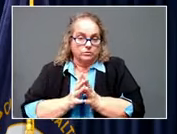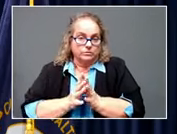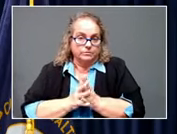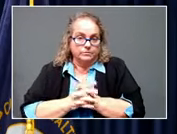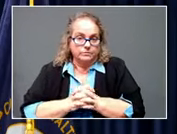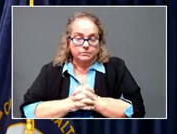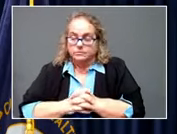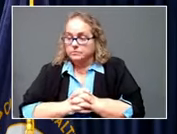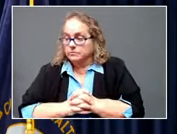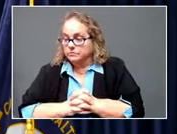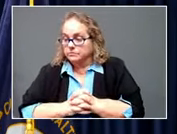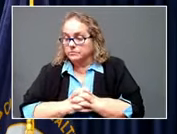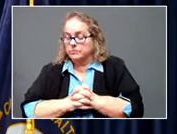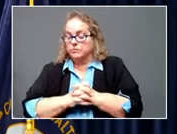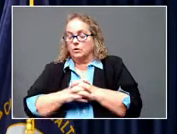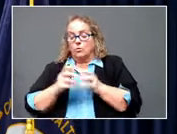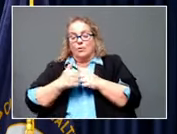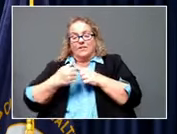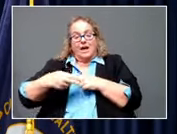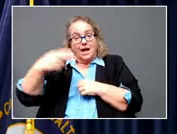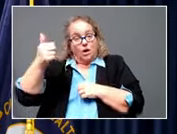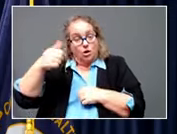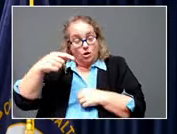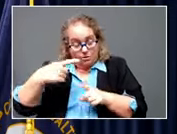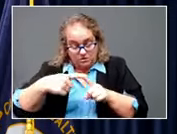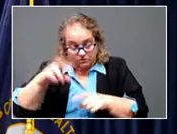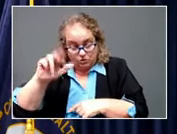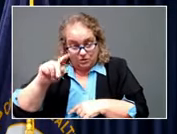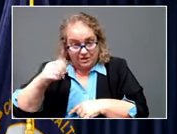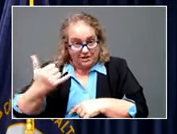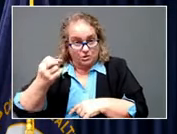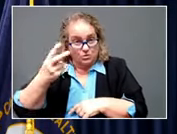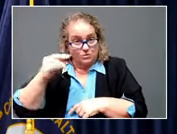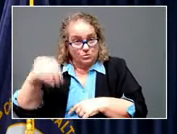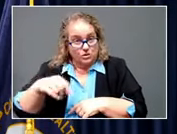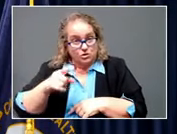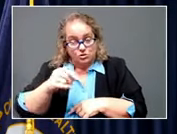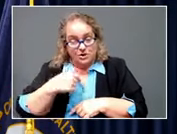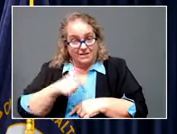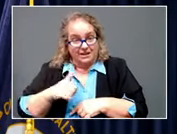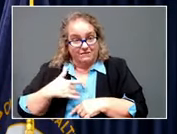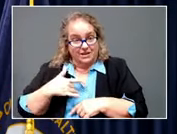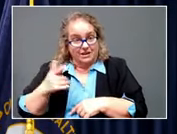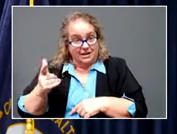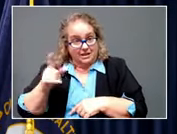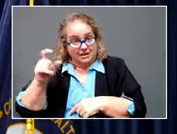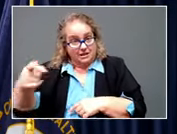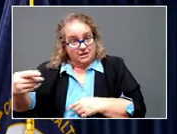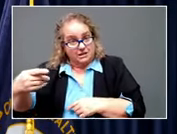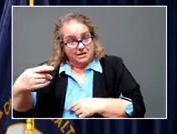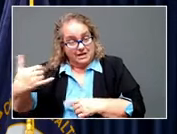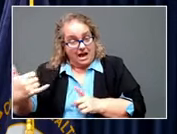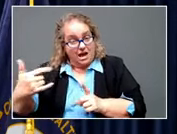With the positivity rate approaching 12%, do you have any reason to believe it's not being fueled by the Omicron?